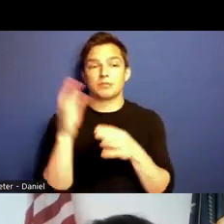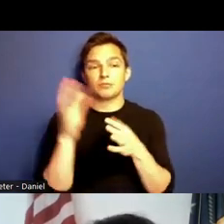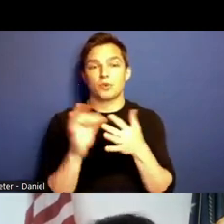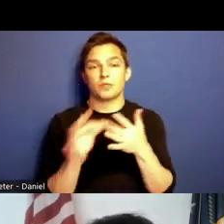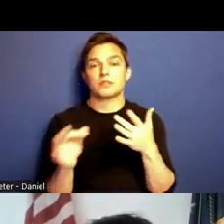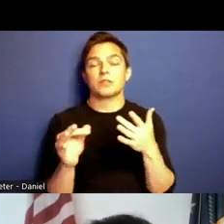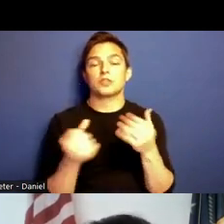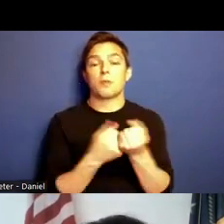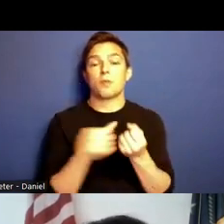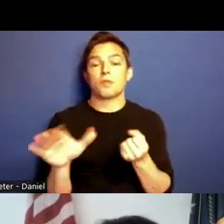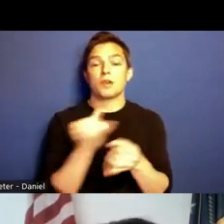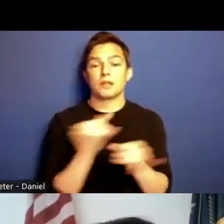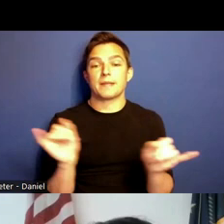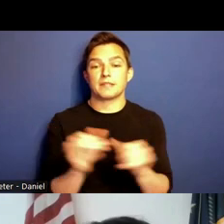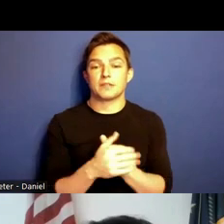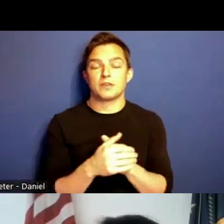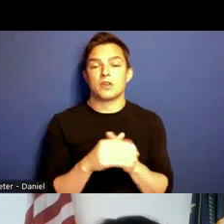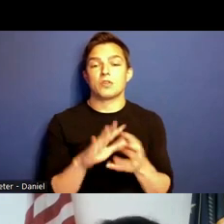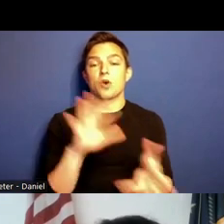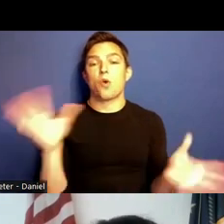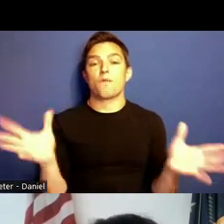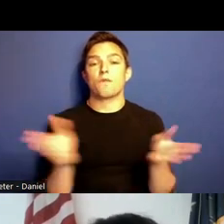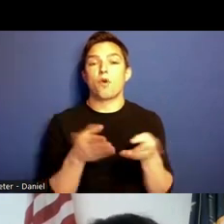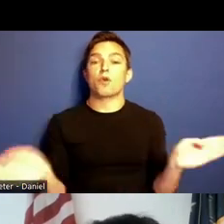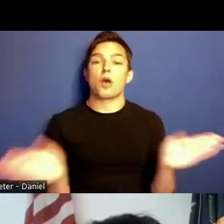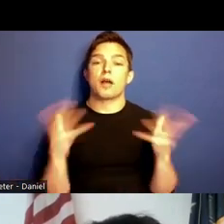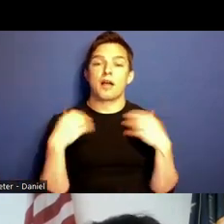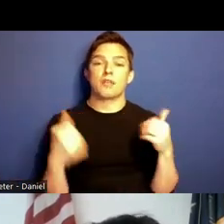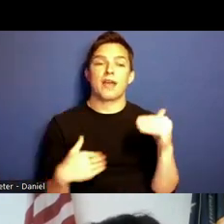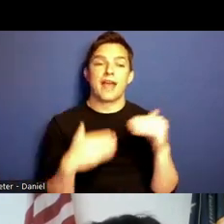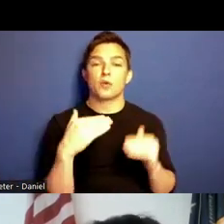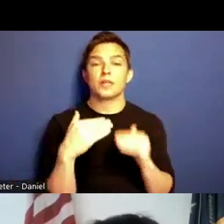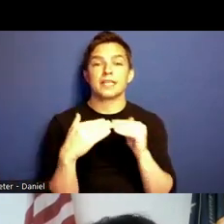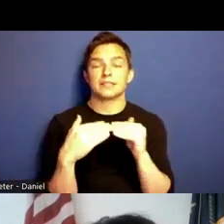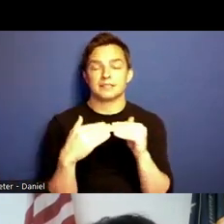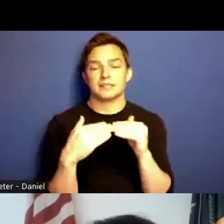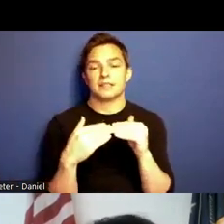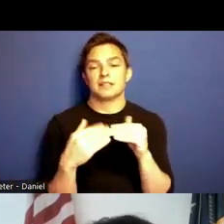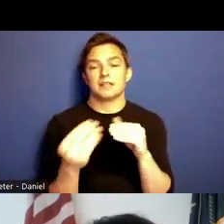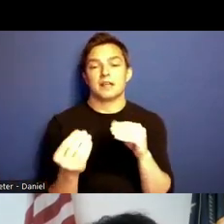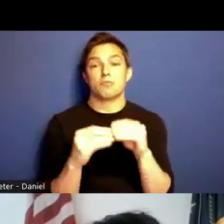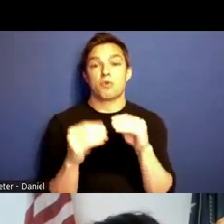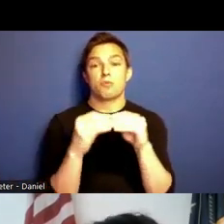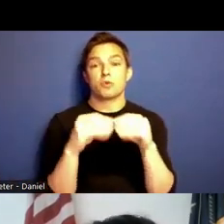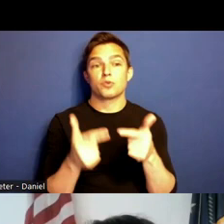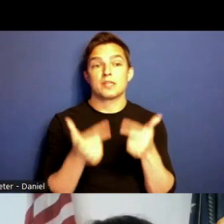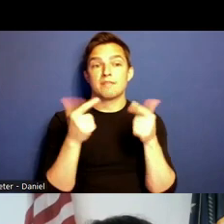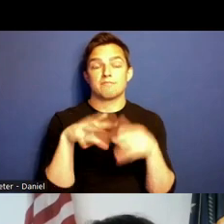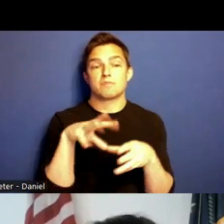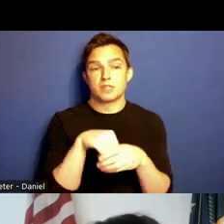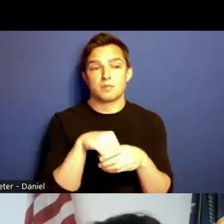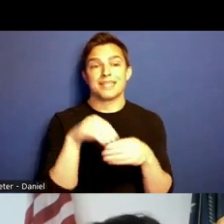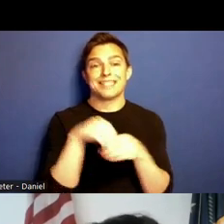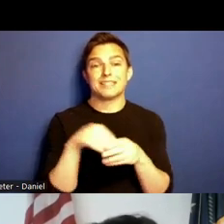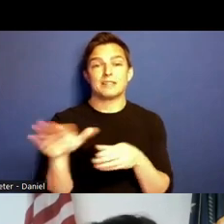their independence, their overall health, equity, and more to live and participate in the communities